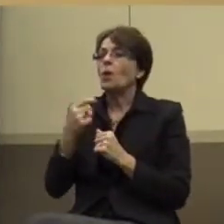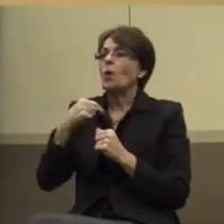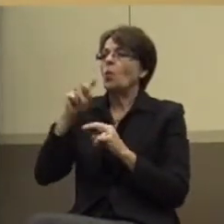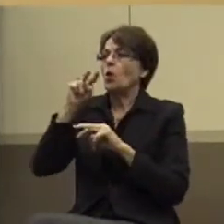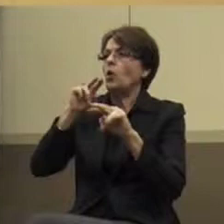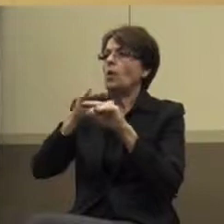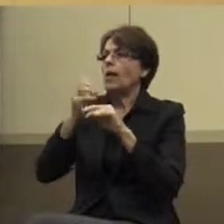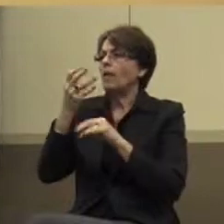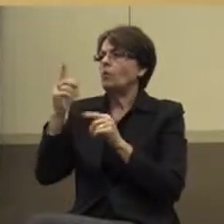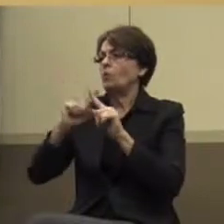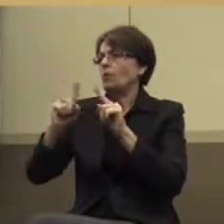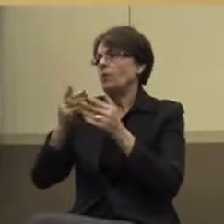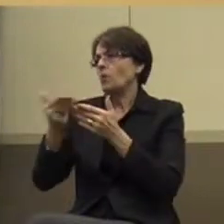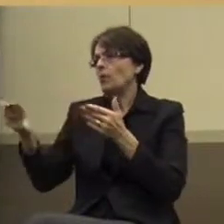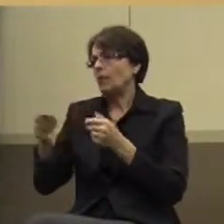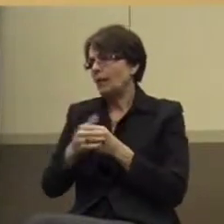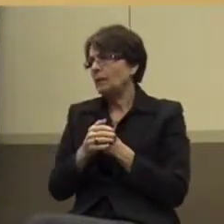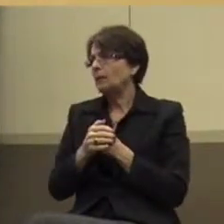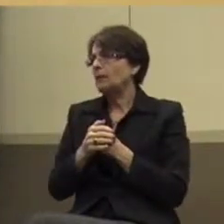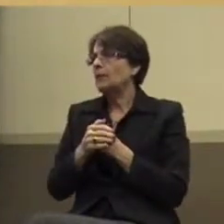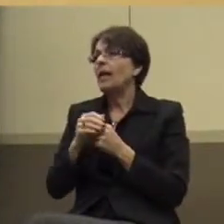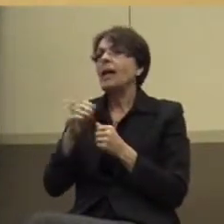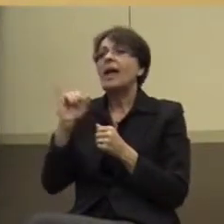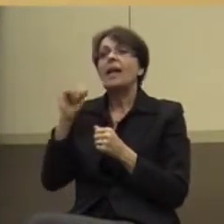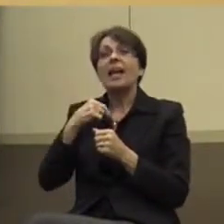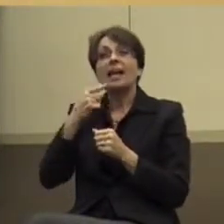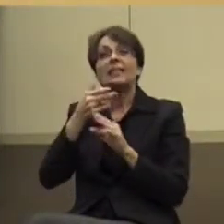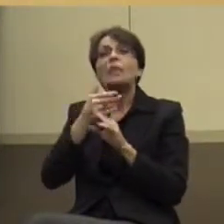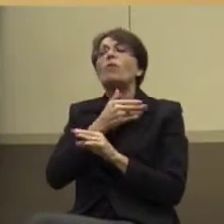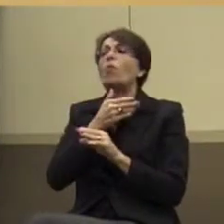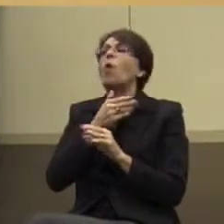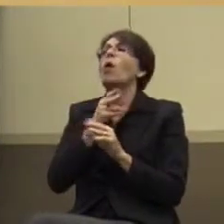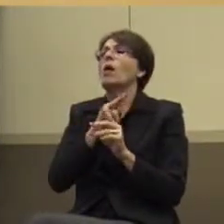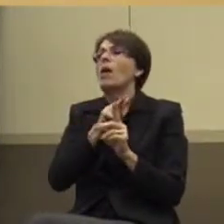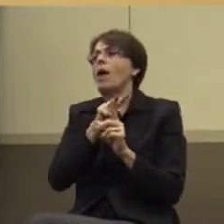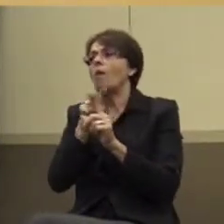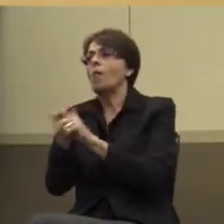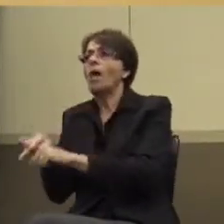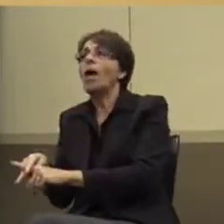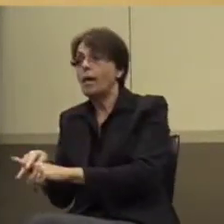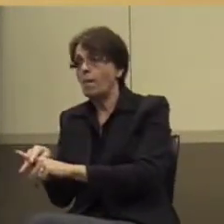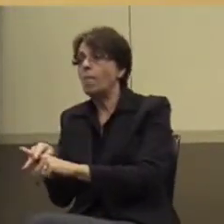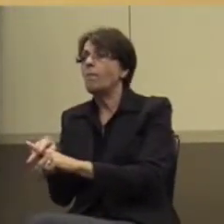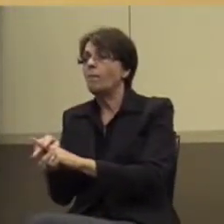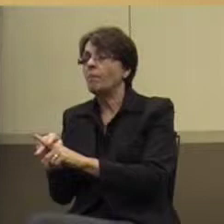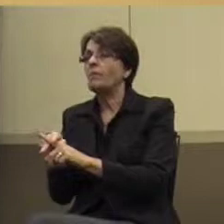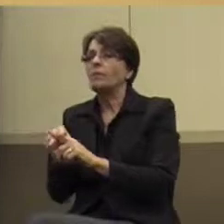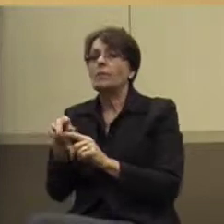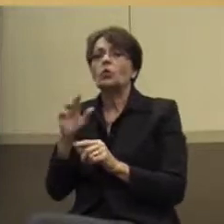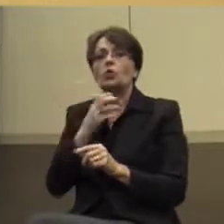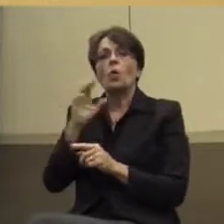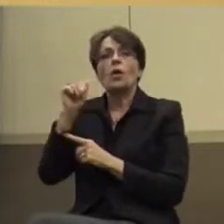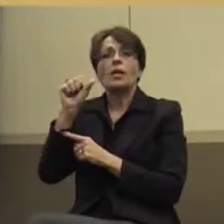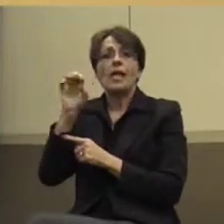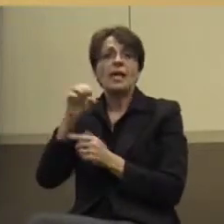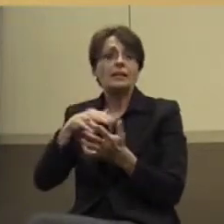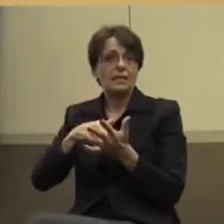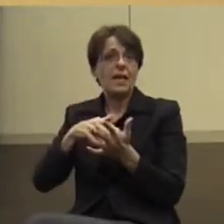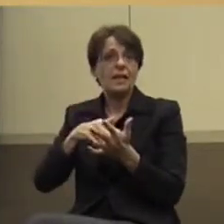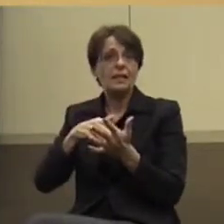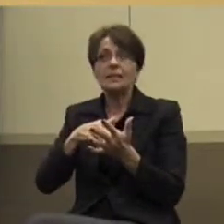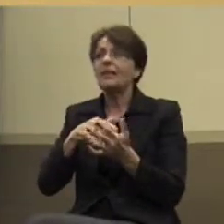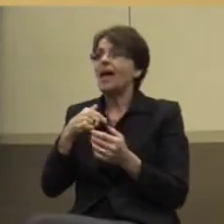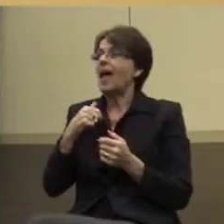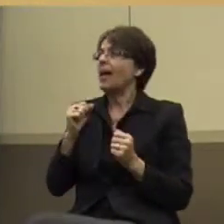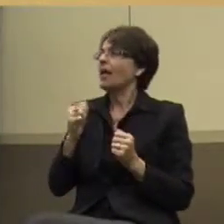of these different things here, and then, like I said before, apply them to our case studies. I can already see